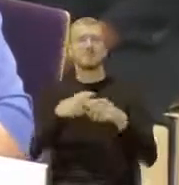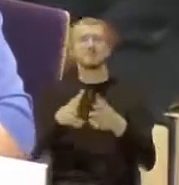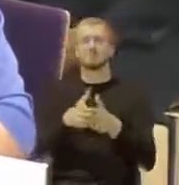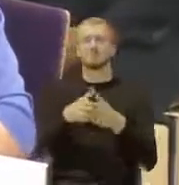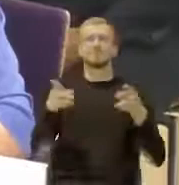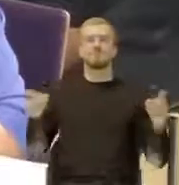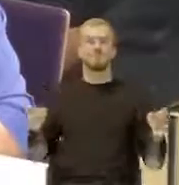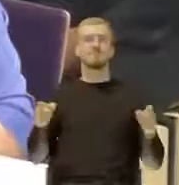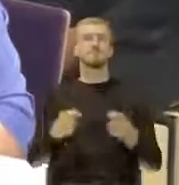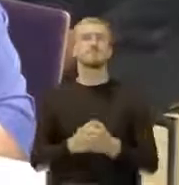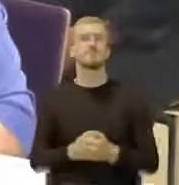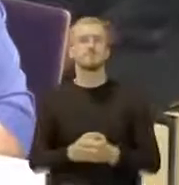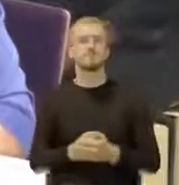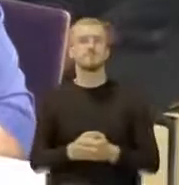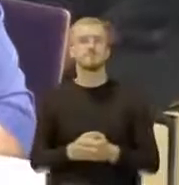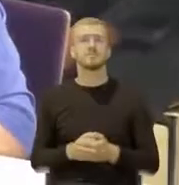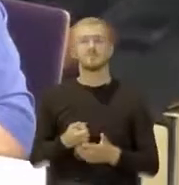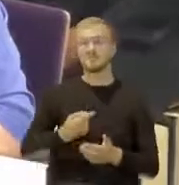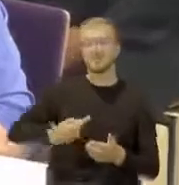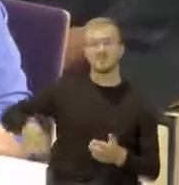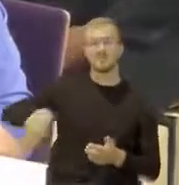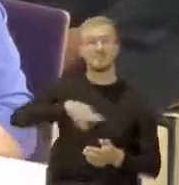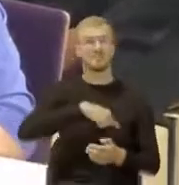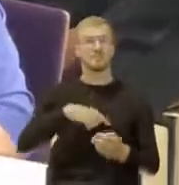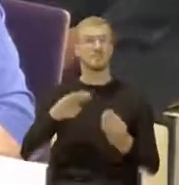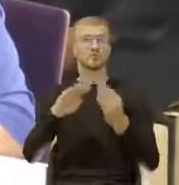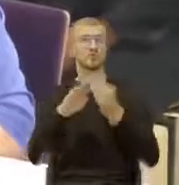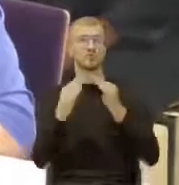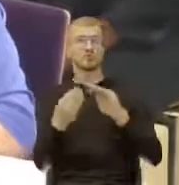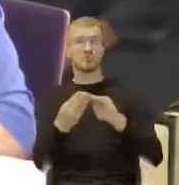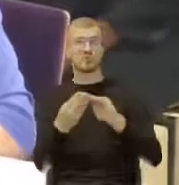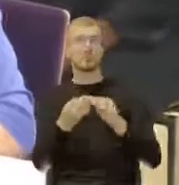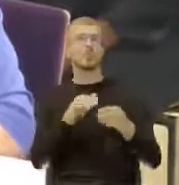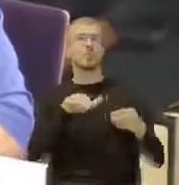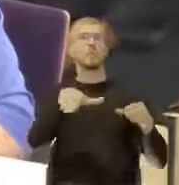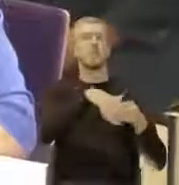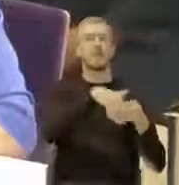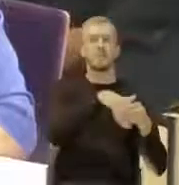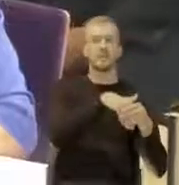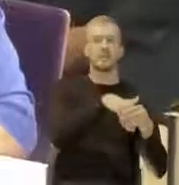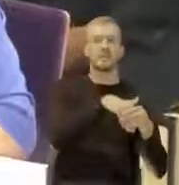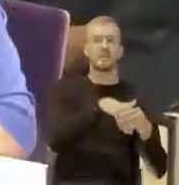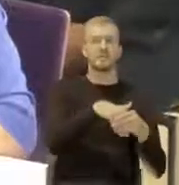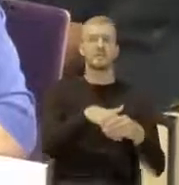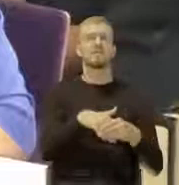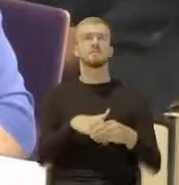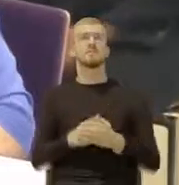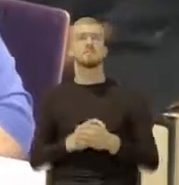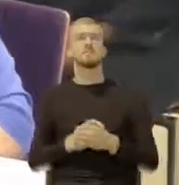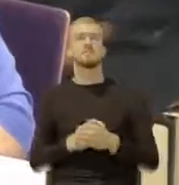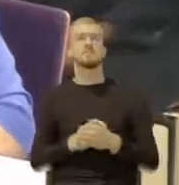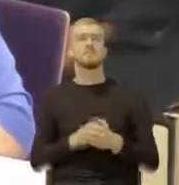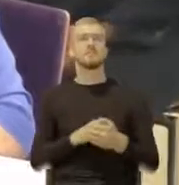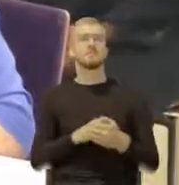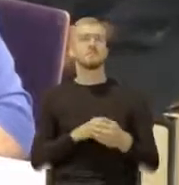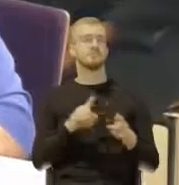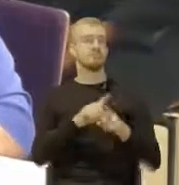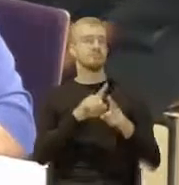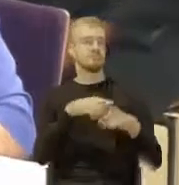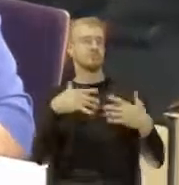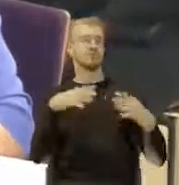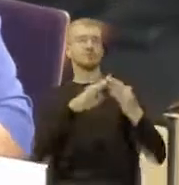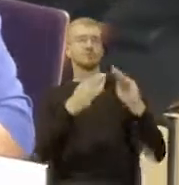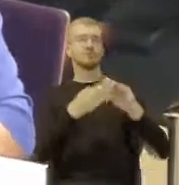international organizations and participate at the global events and discussions. Therefore, for us,